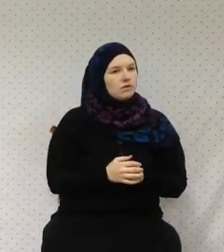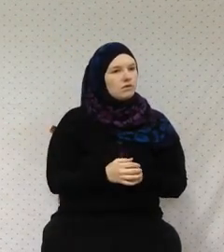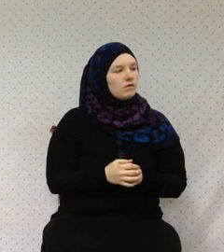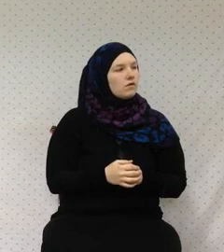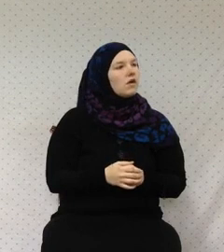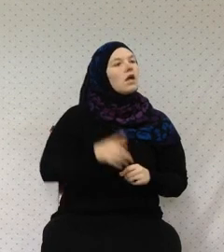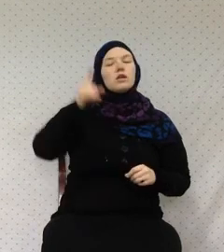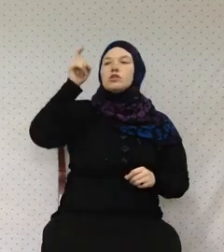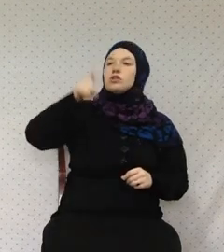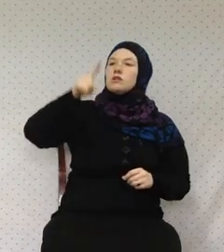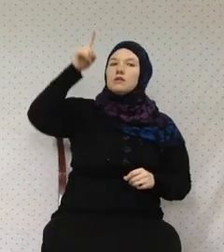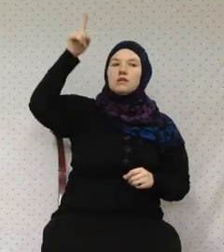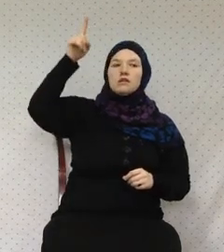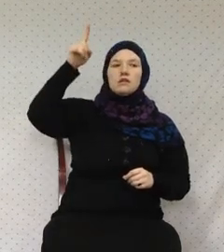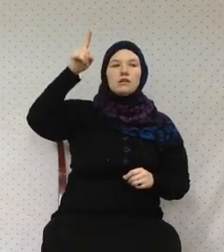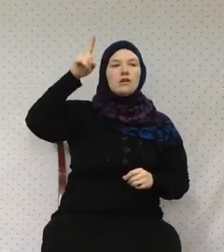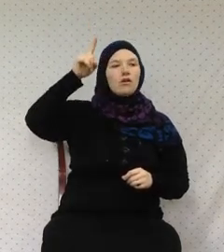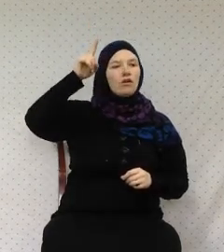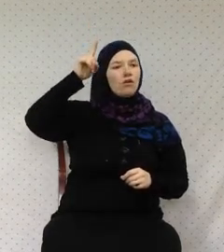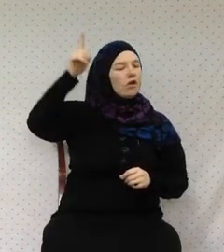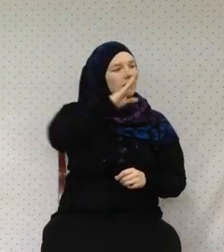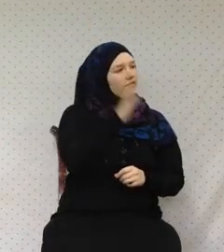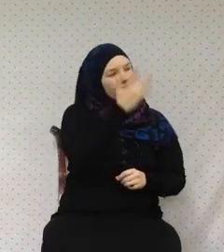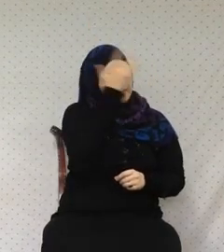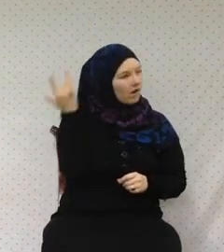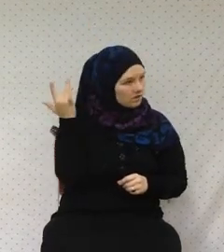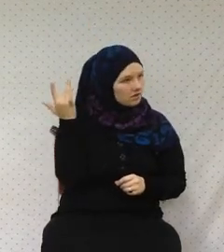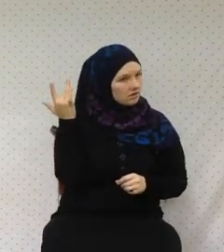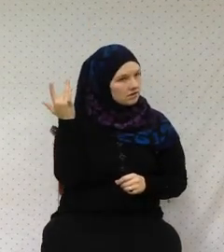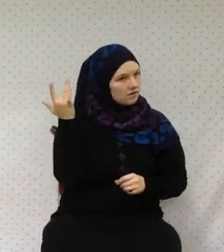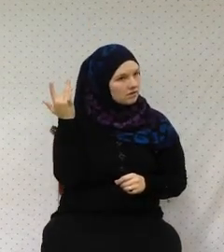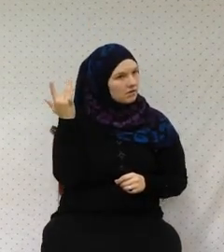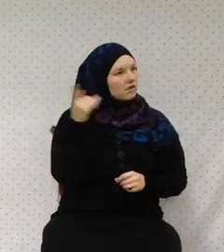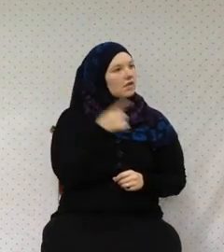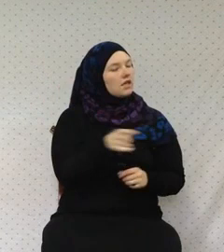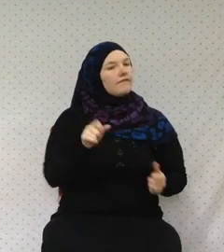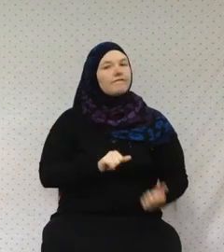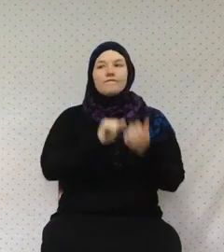with before. Never forgot that he